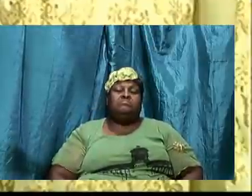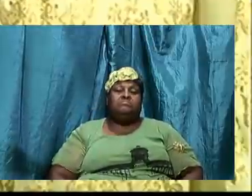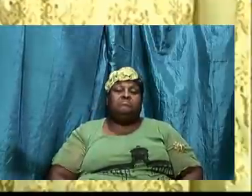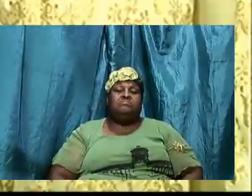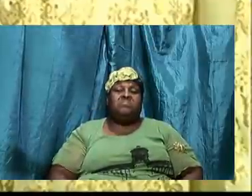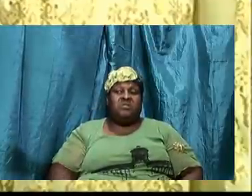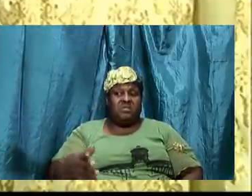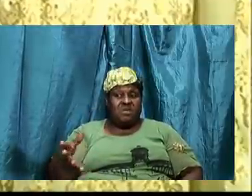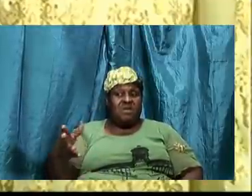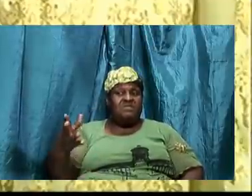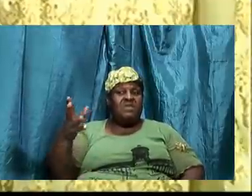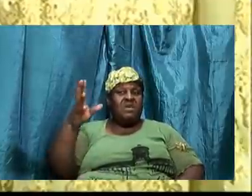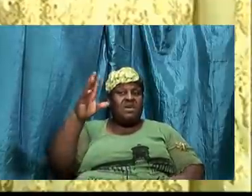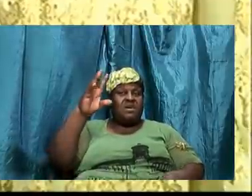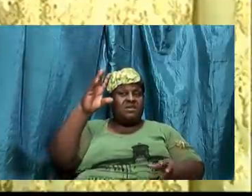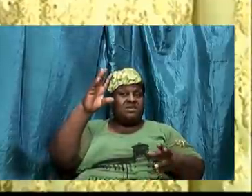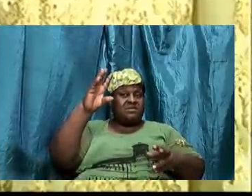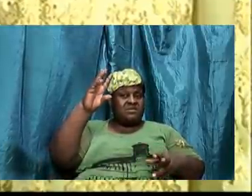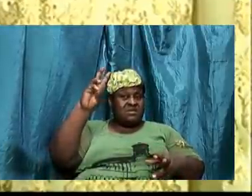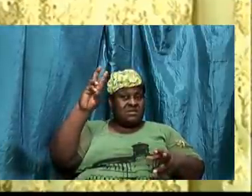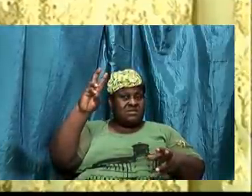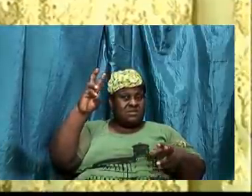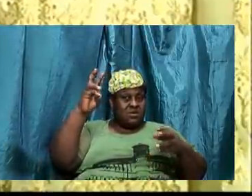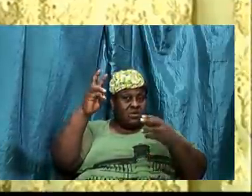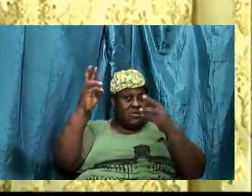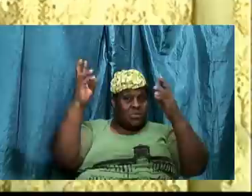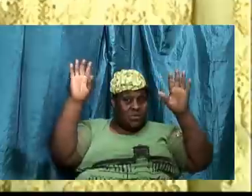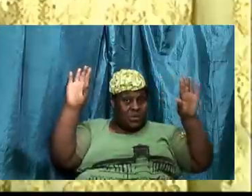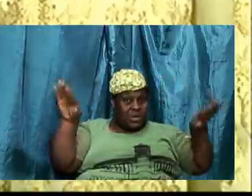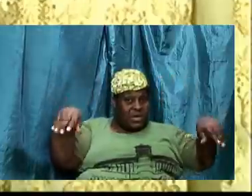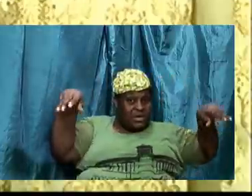They have six wings.